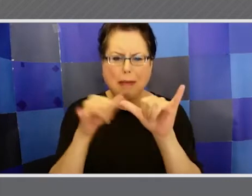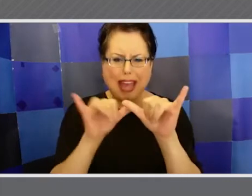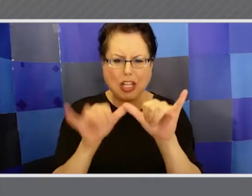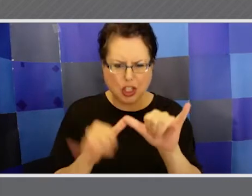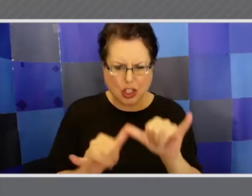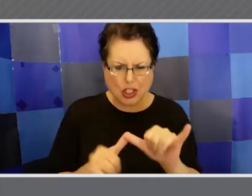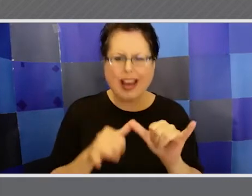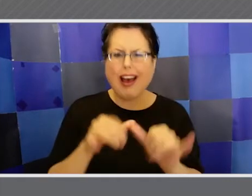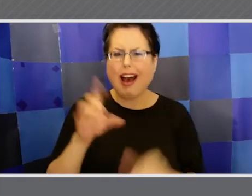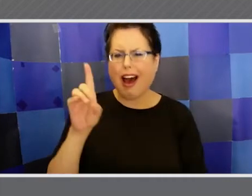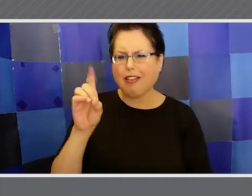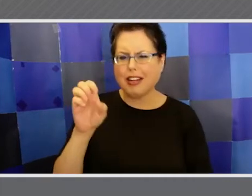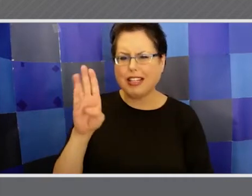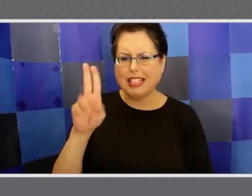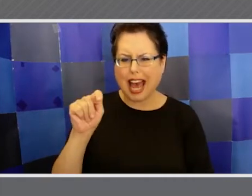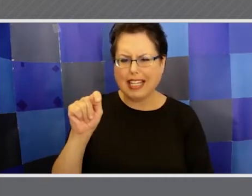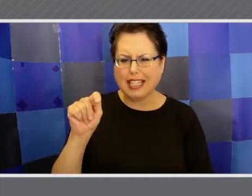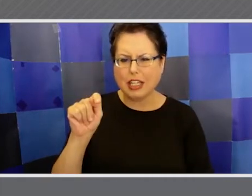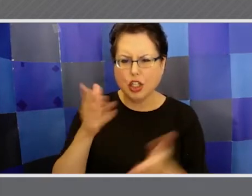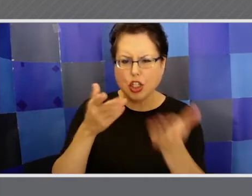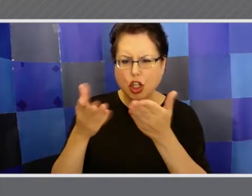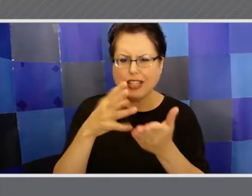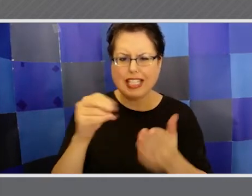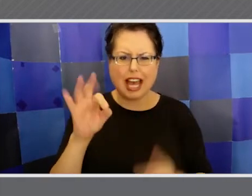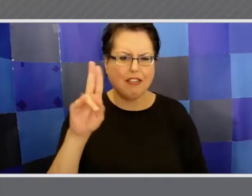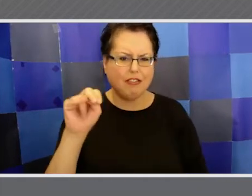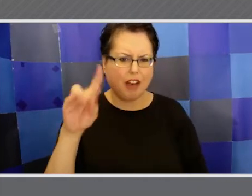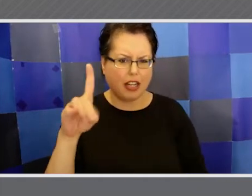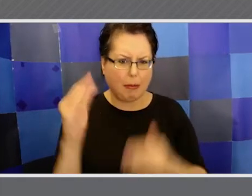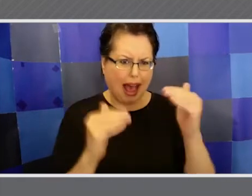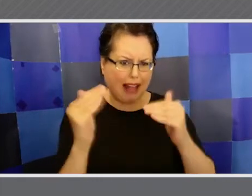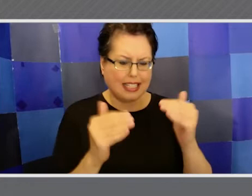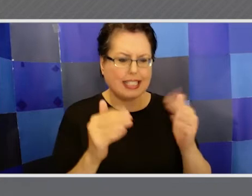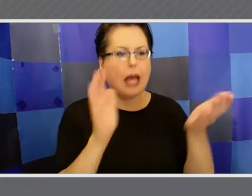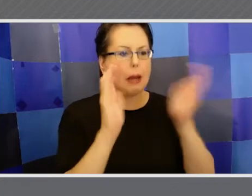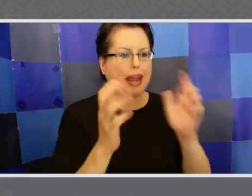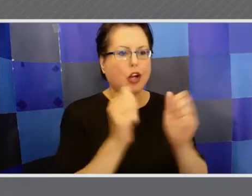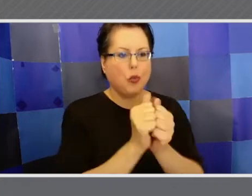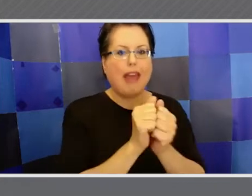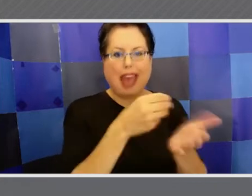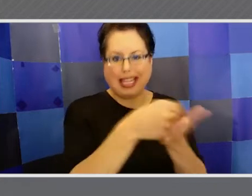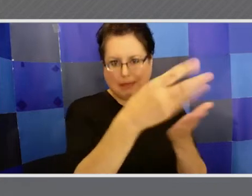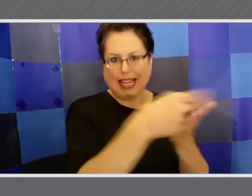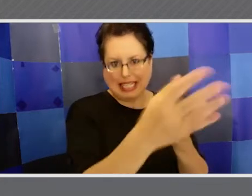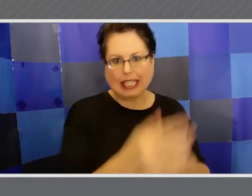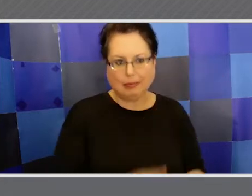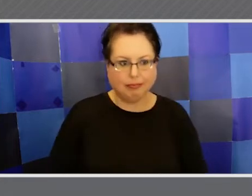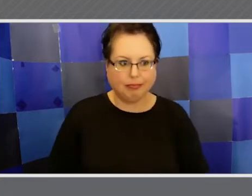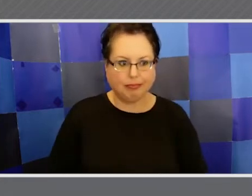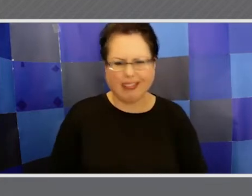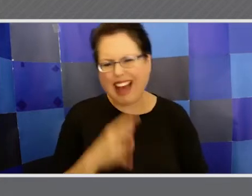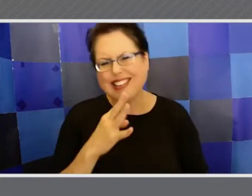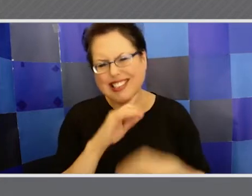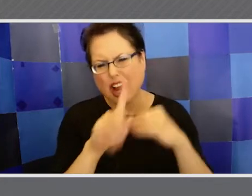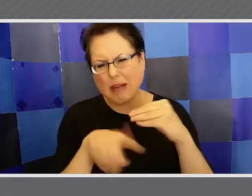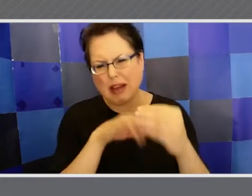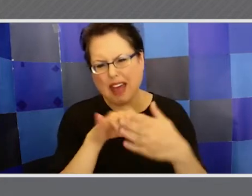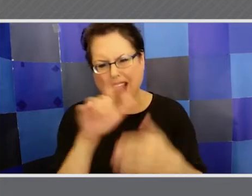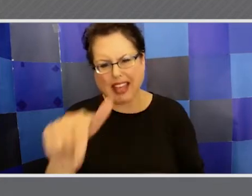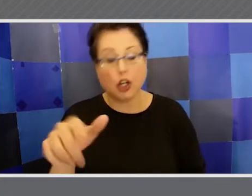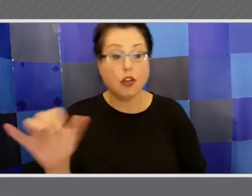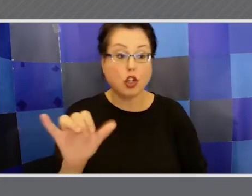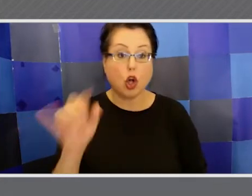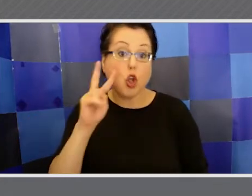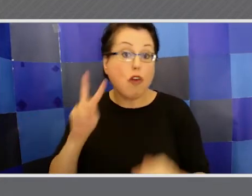debt service compared as percentages of total expenditures. We'll talk about those in a second. There's also a forecast